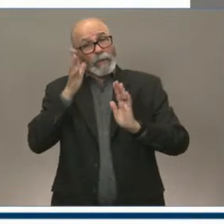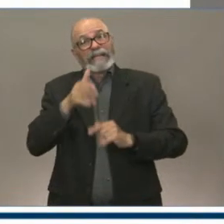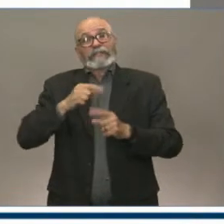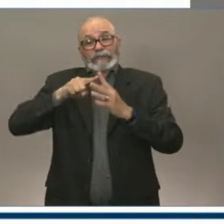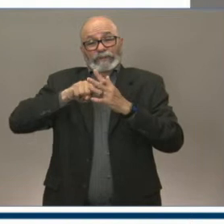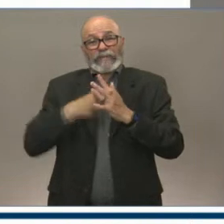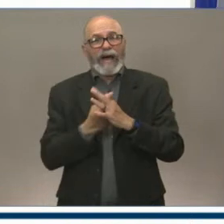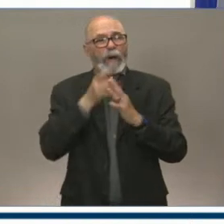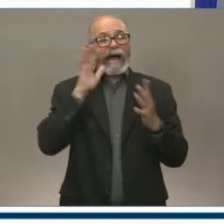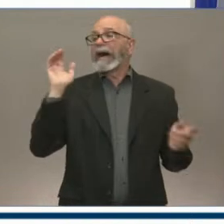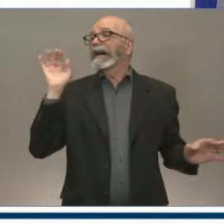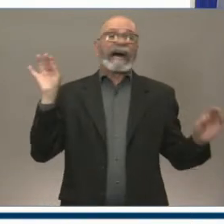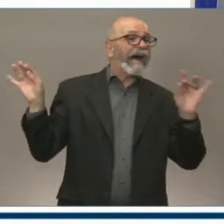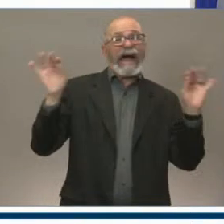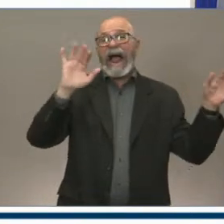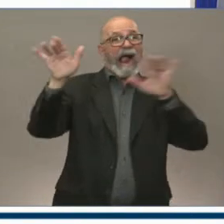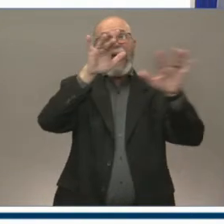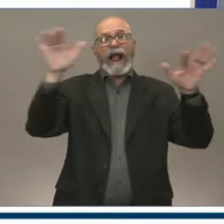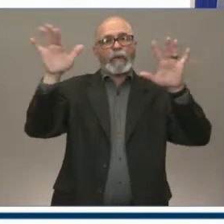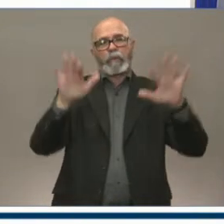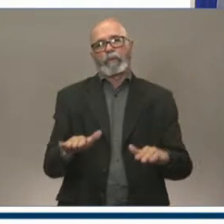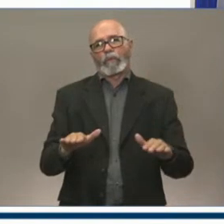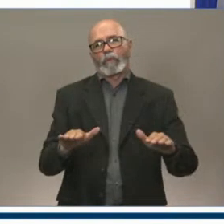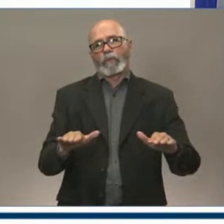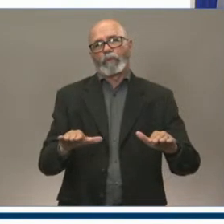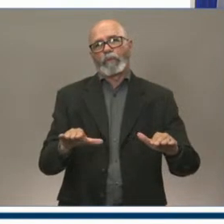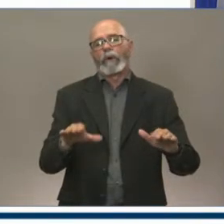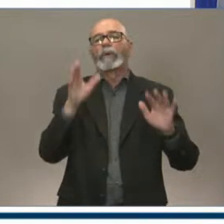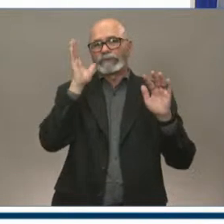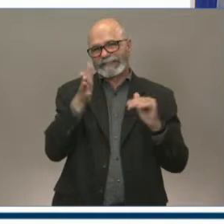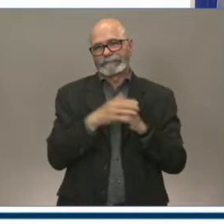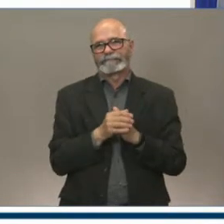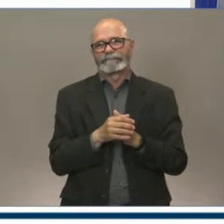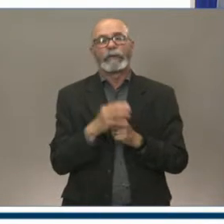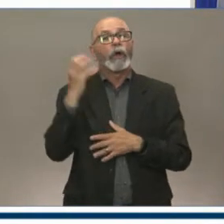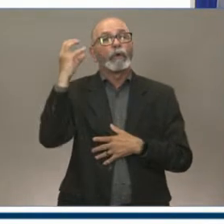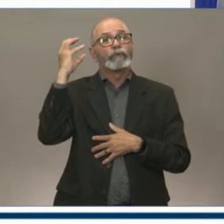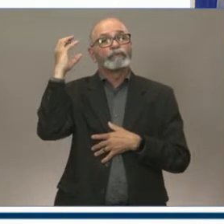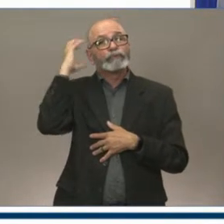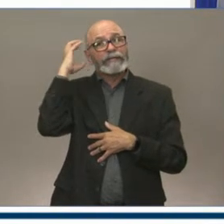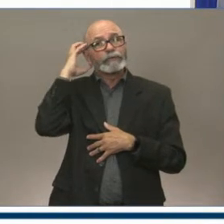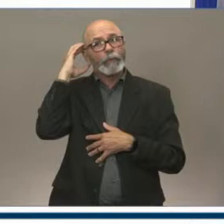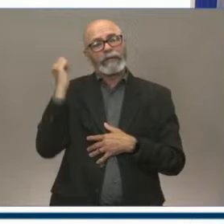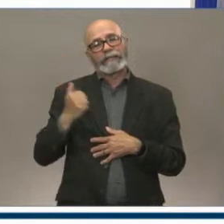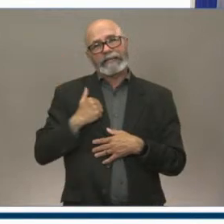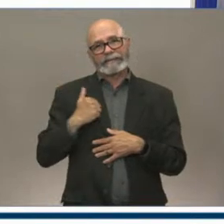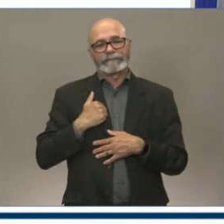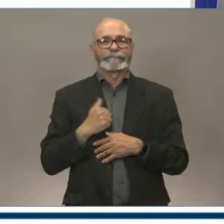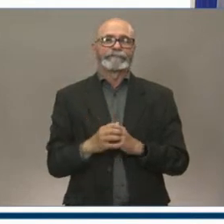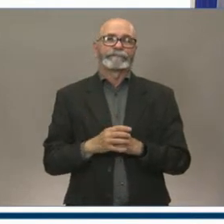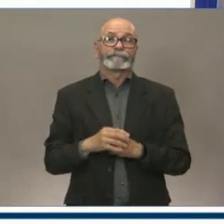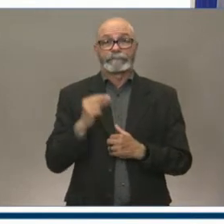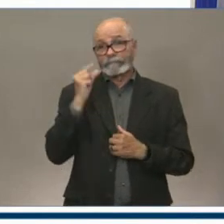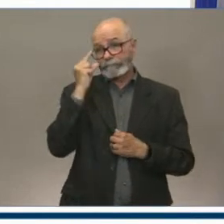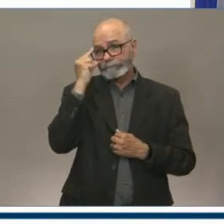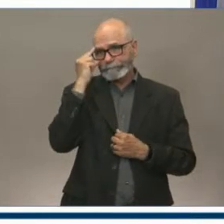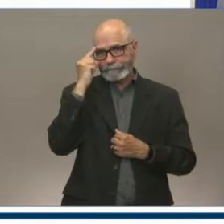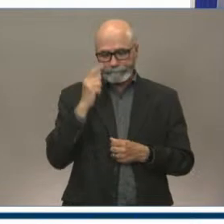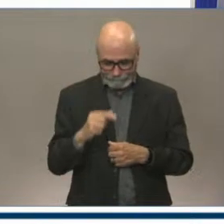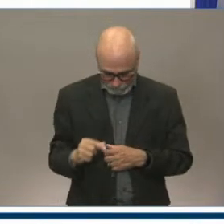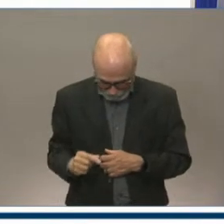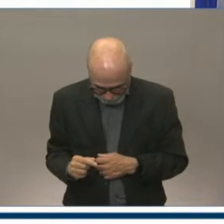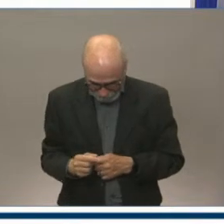weeks. Next, we'll go to Maude Matambo, Radio-Canada. Go ahead, Maude. Hi, bonjour. My